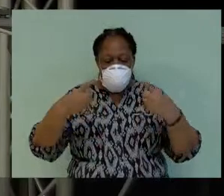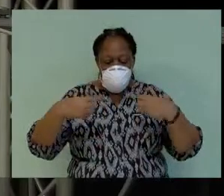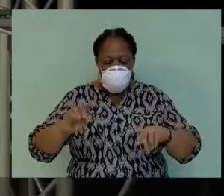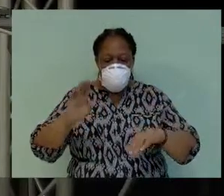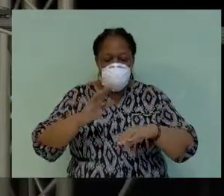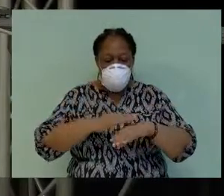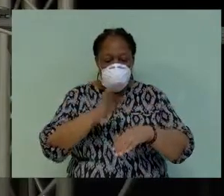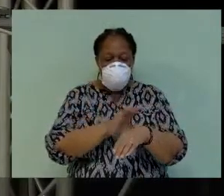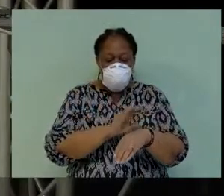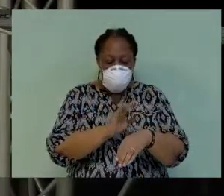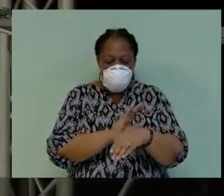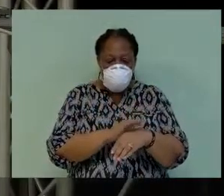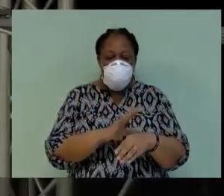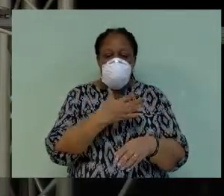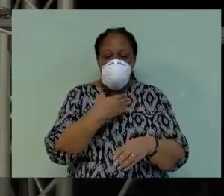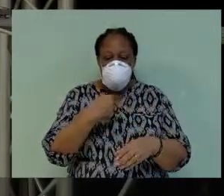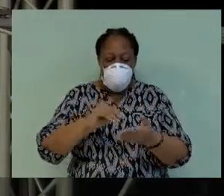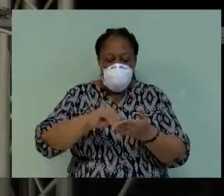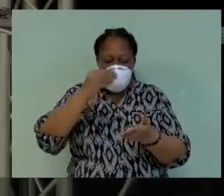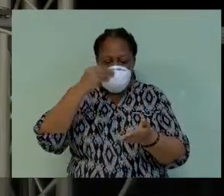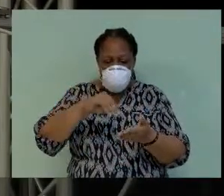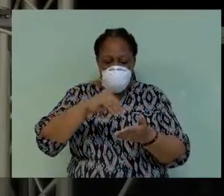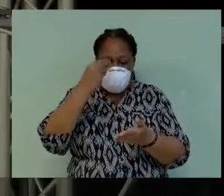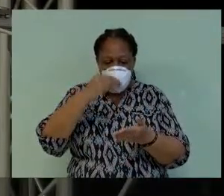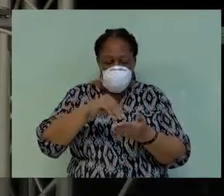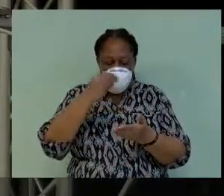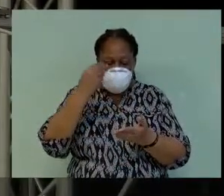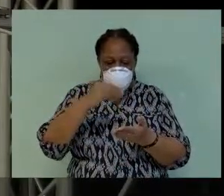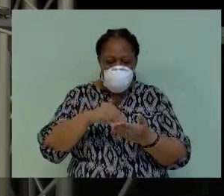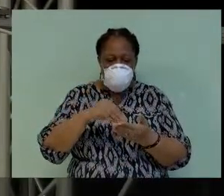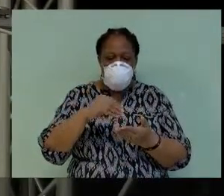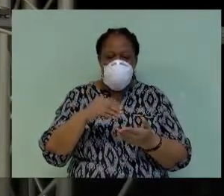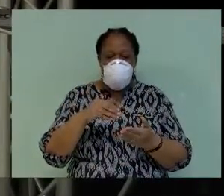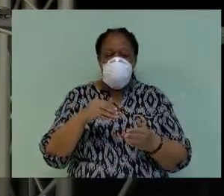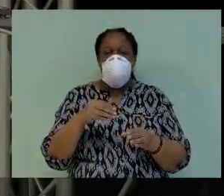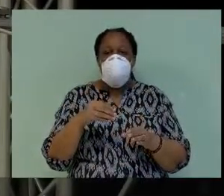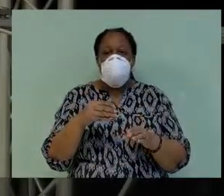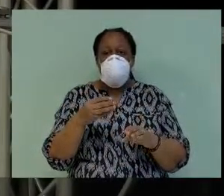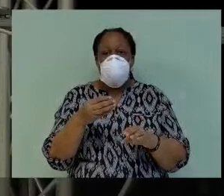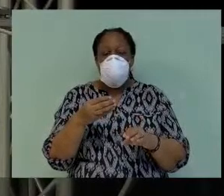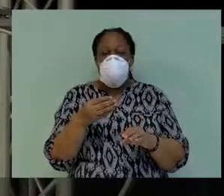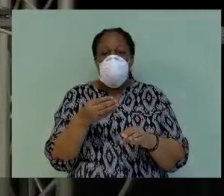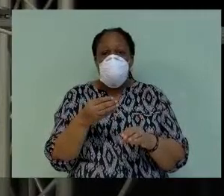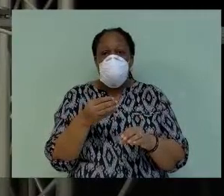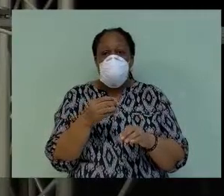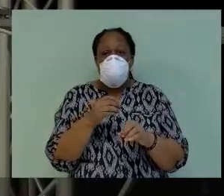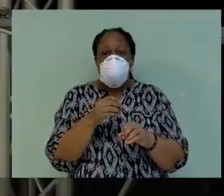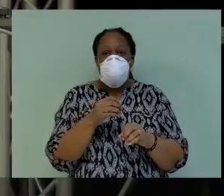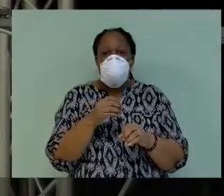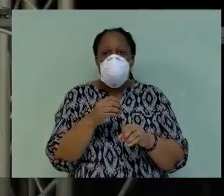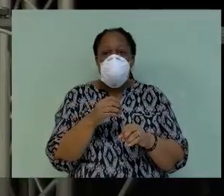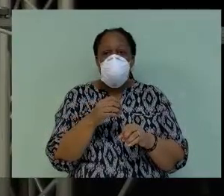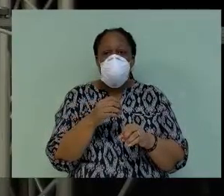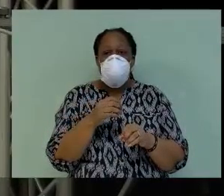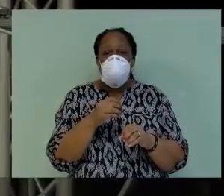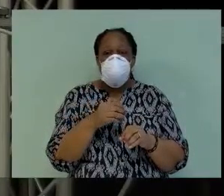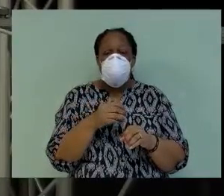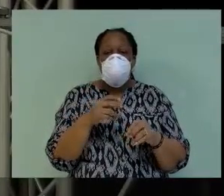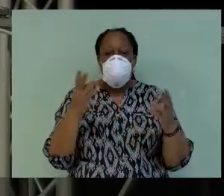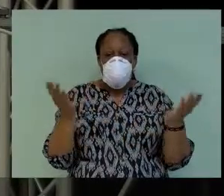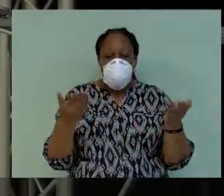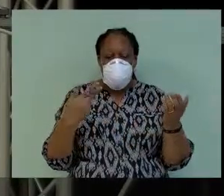of Commonwealth member states. St. Kitts and Nevis has been offered